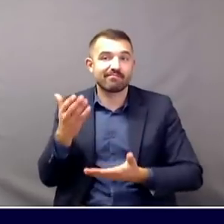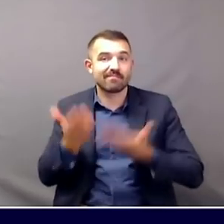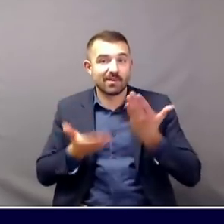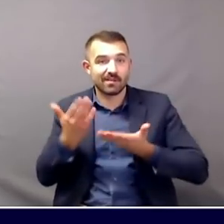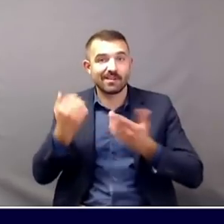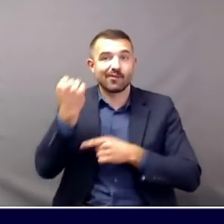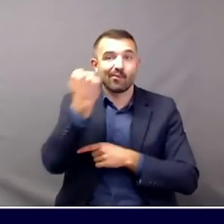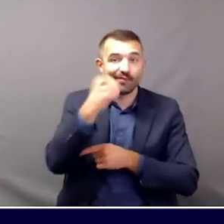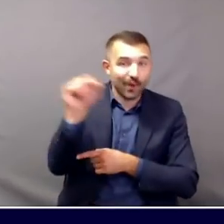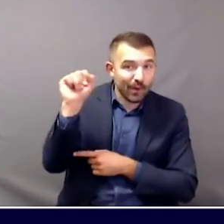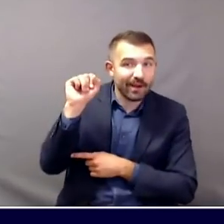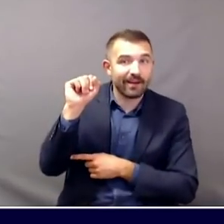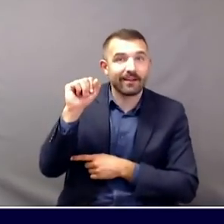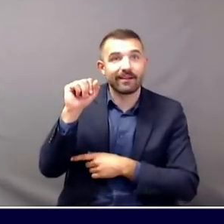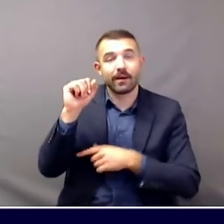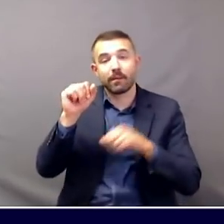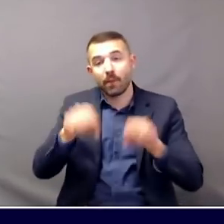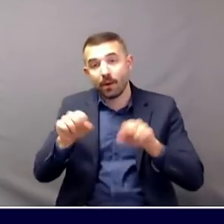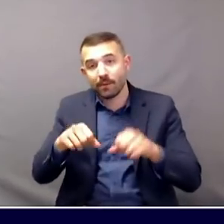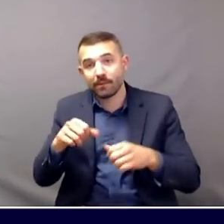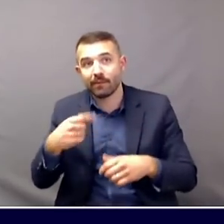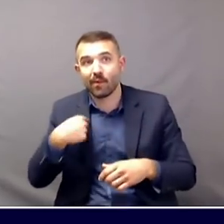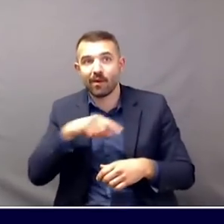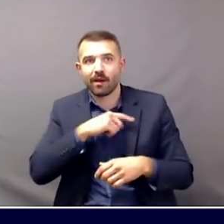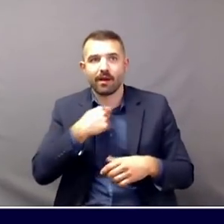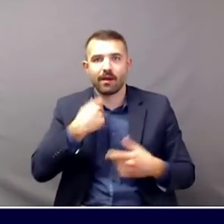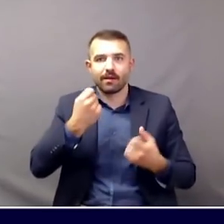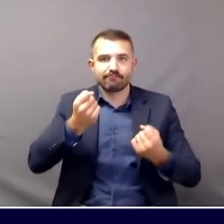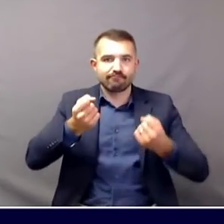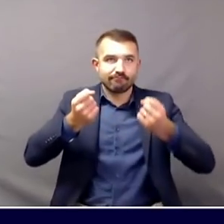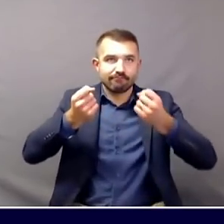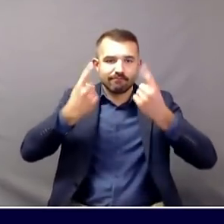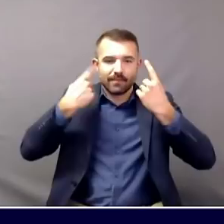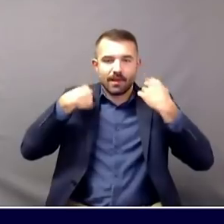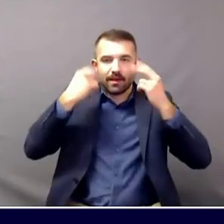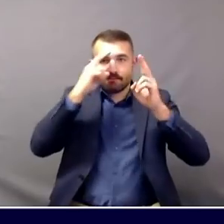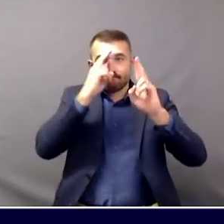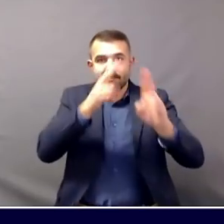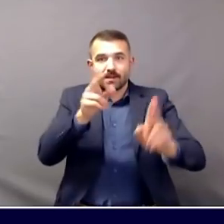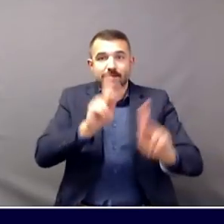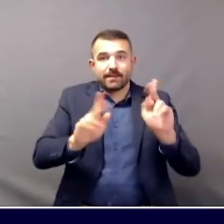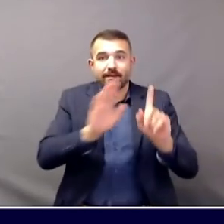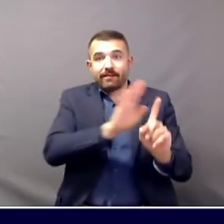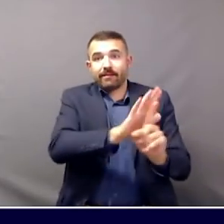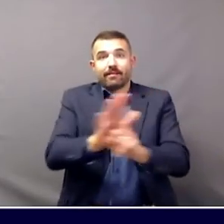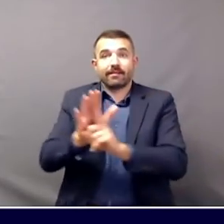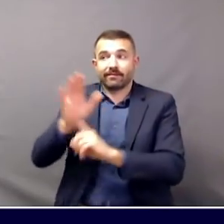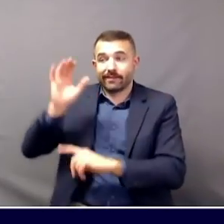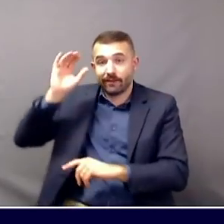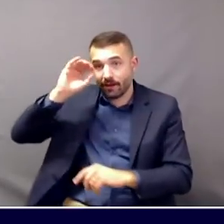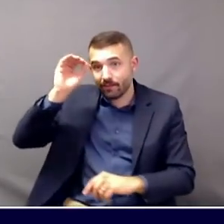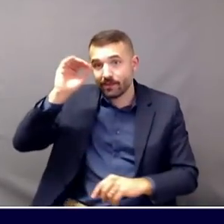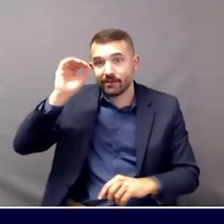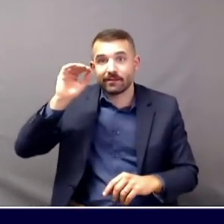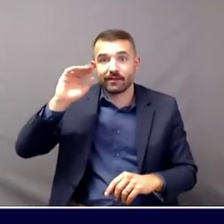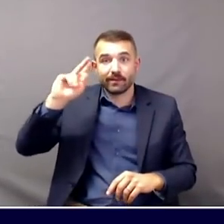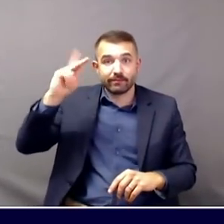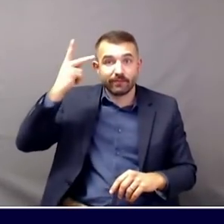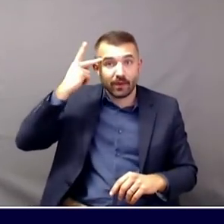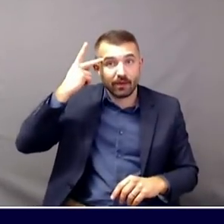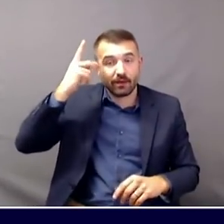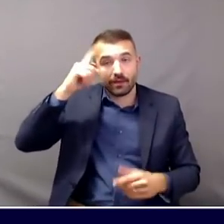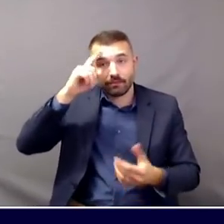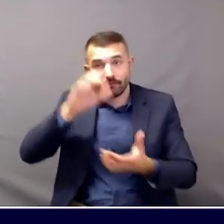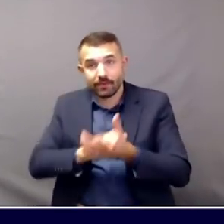happening. We respect people's right to voice their views, their own concerns, their political beliefs, and we also support peaceful